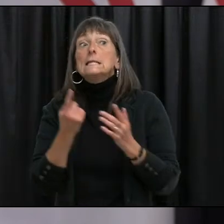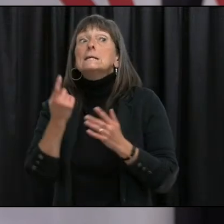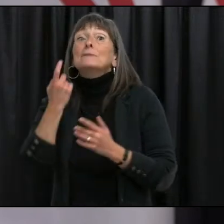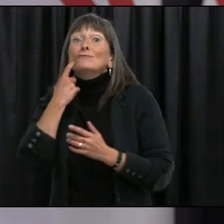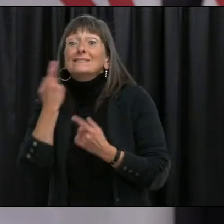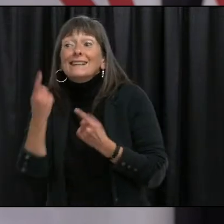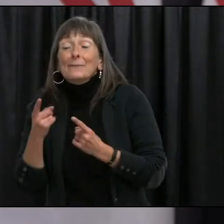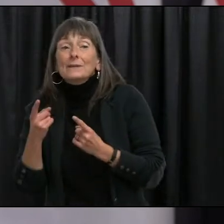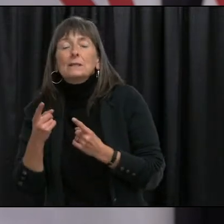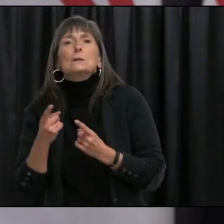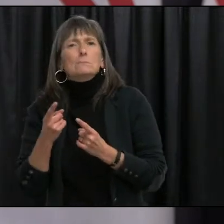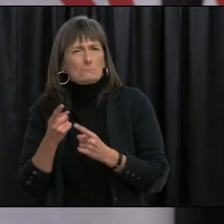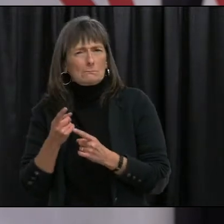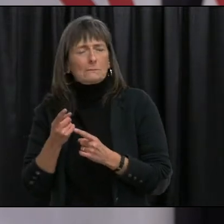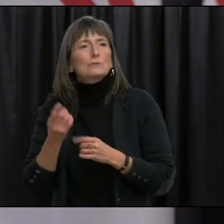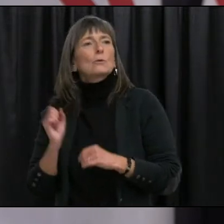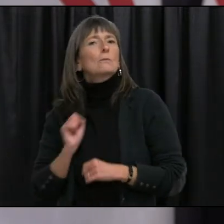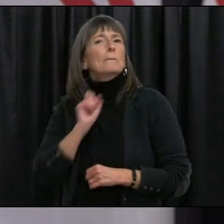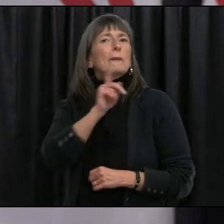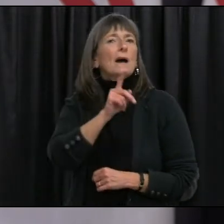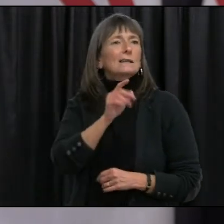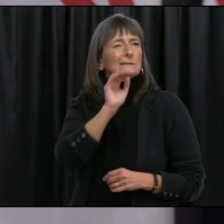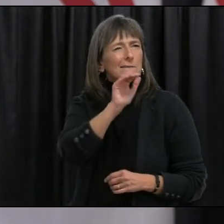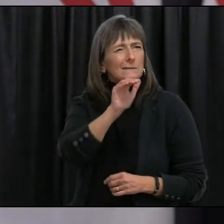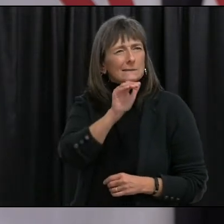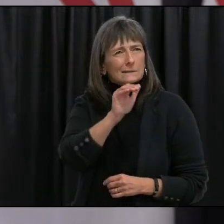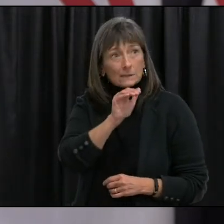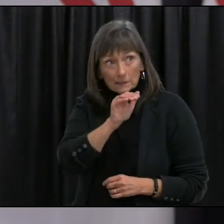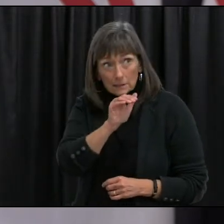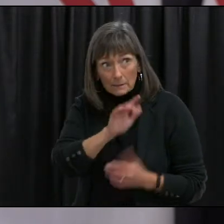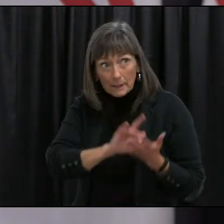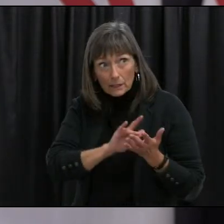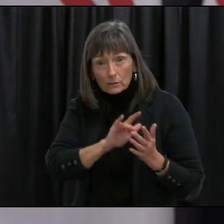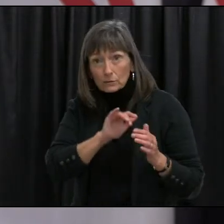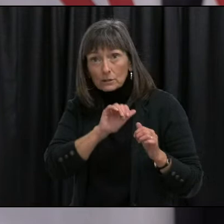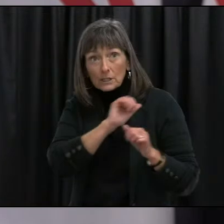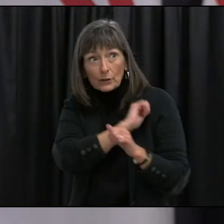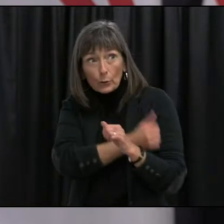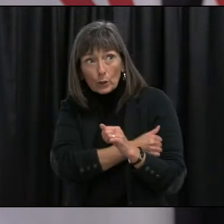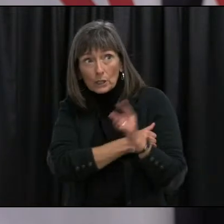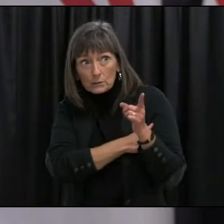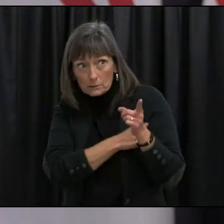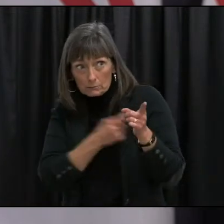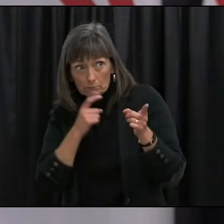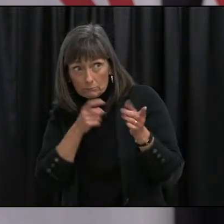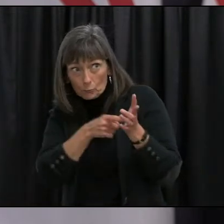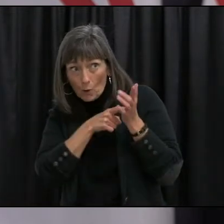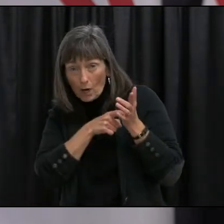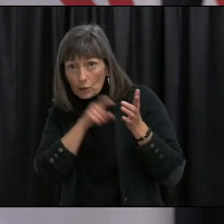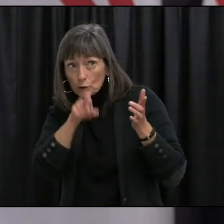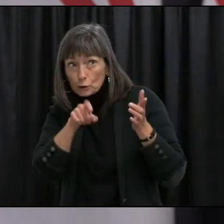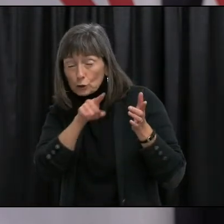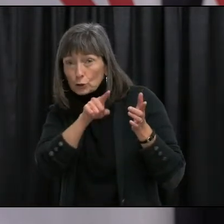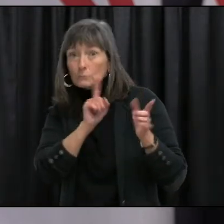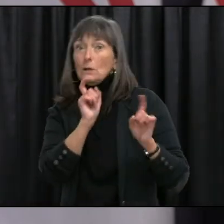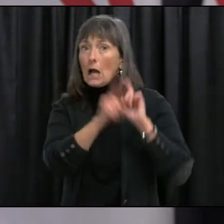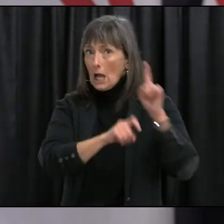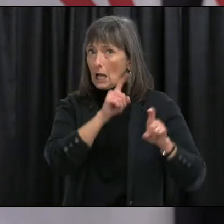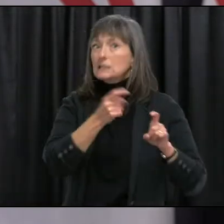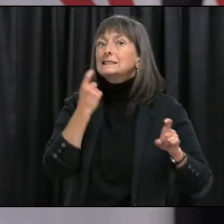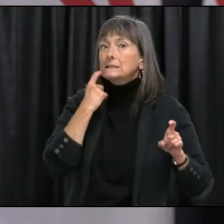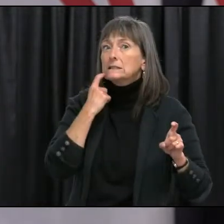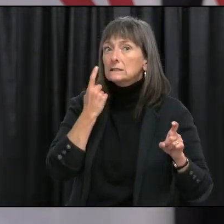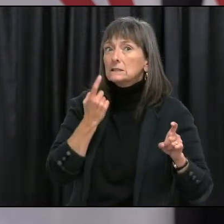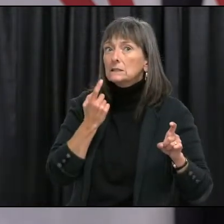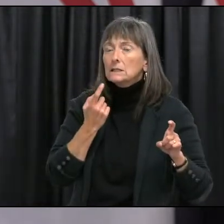the health authorities, the VPs medical, if they feel an essential worker is truly essential.